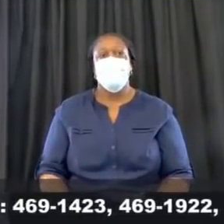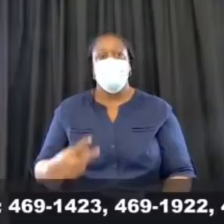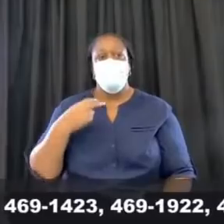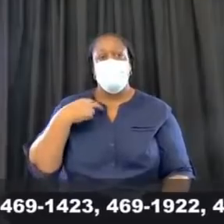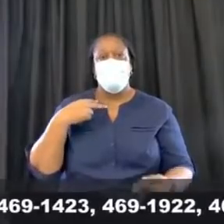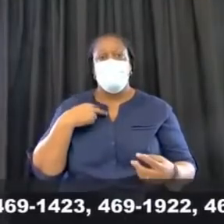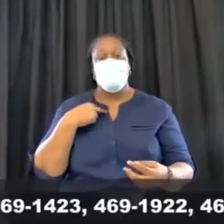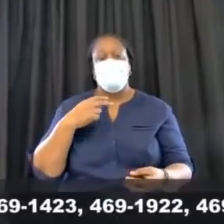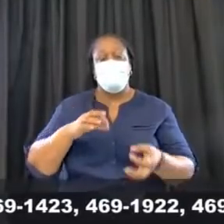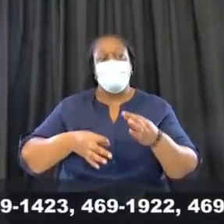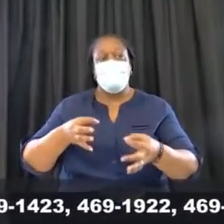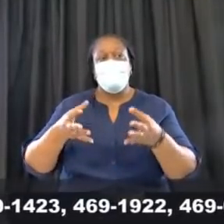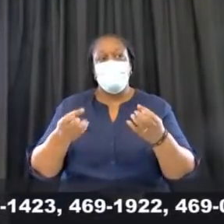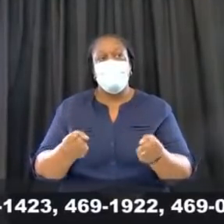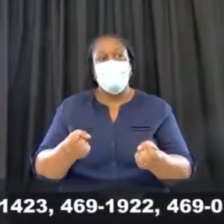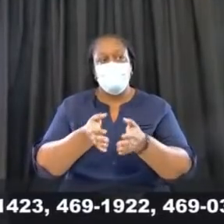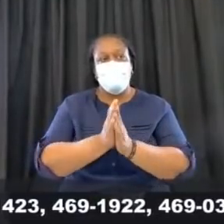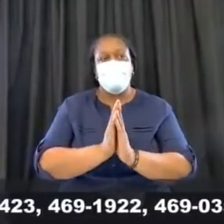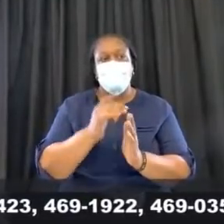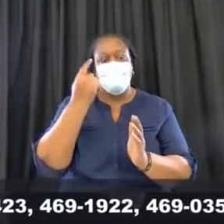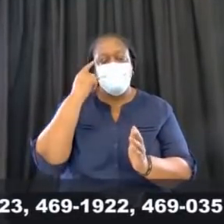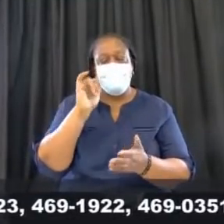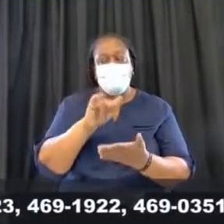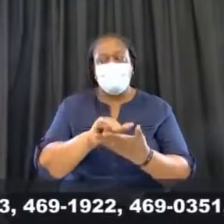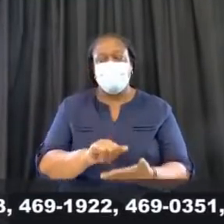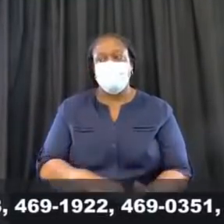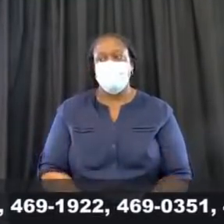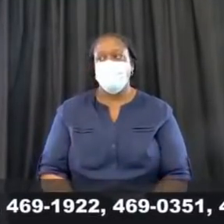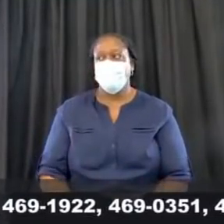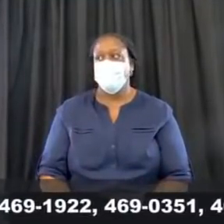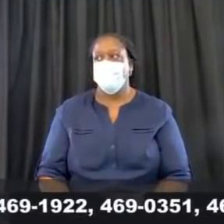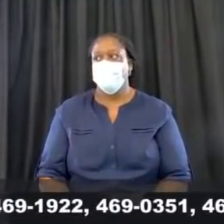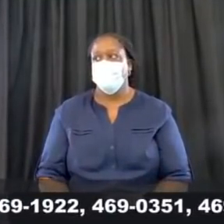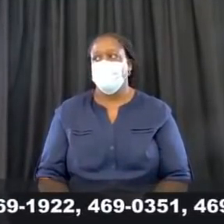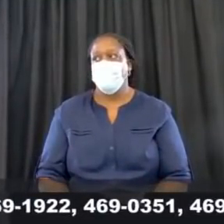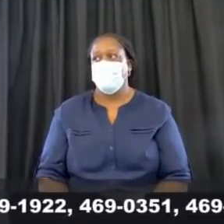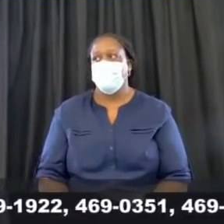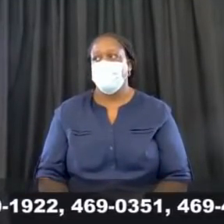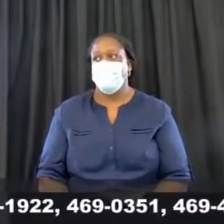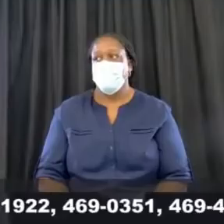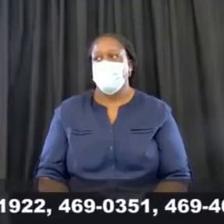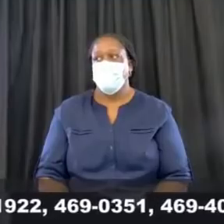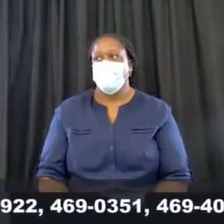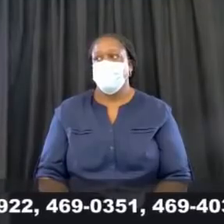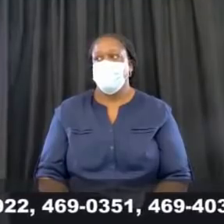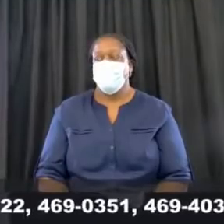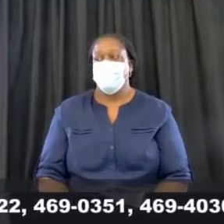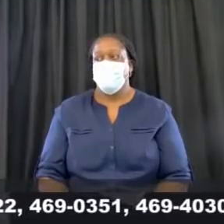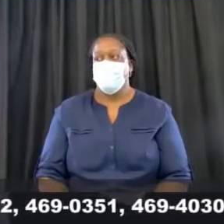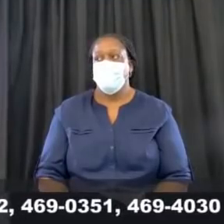document that was created. And I want to end my presentation today by